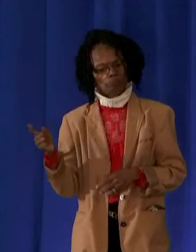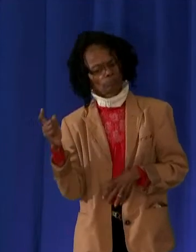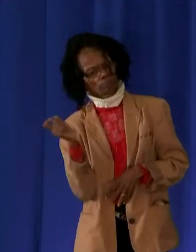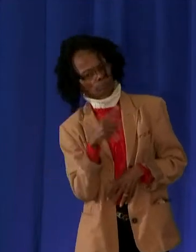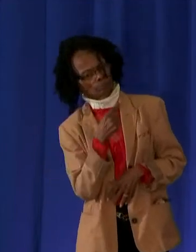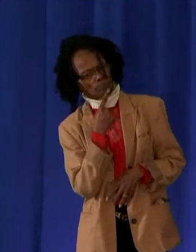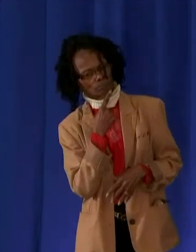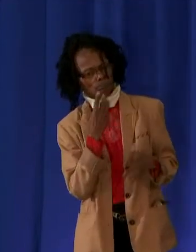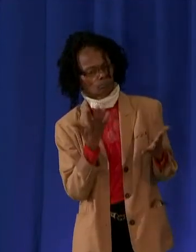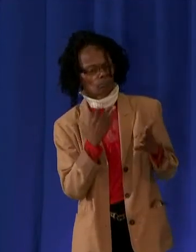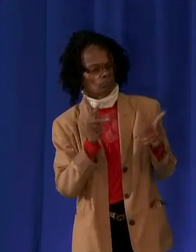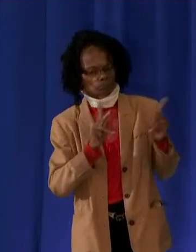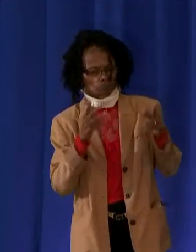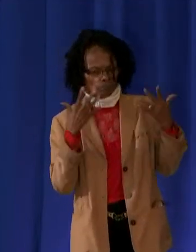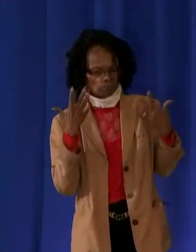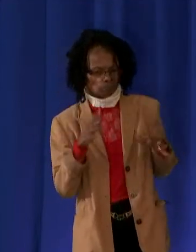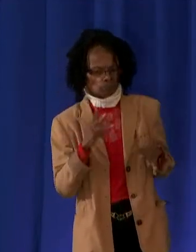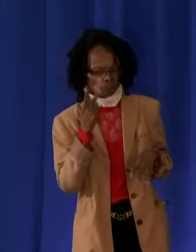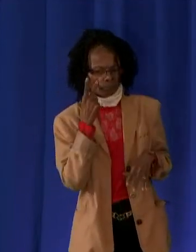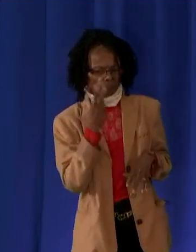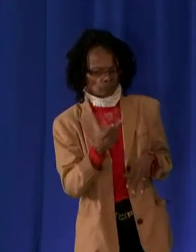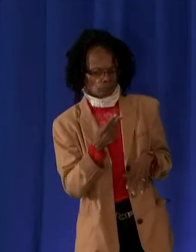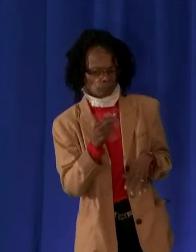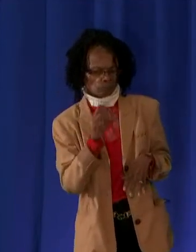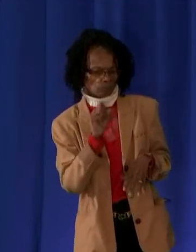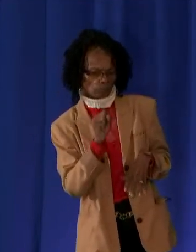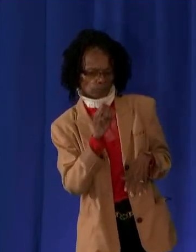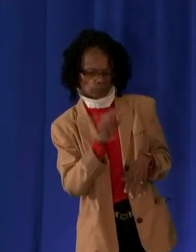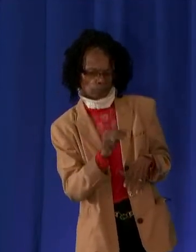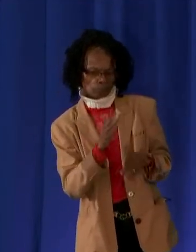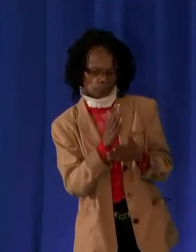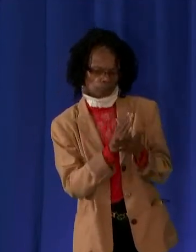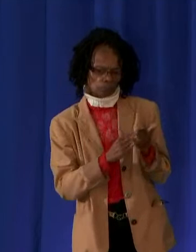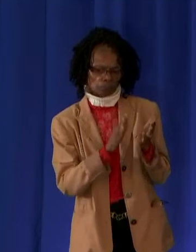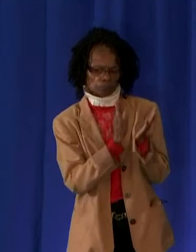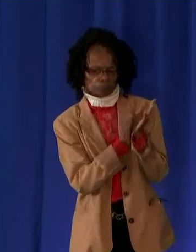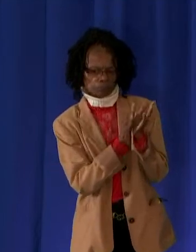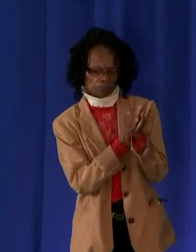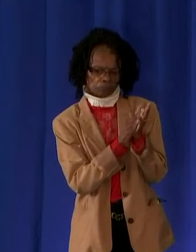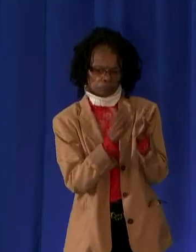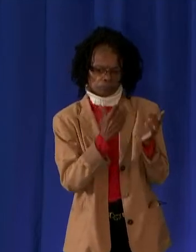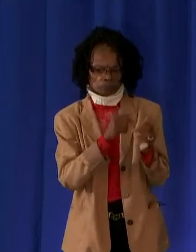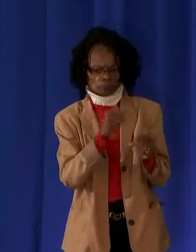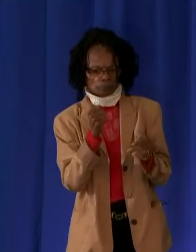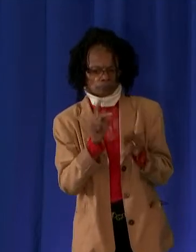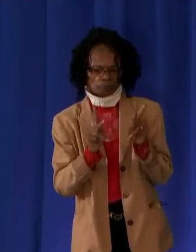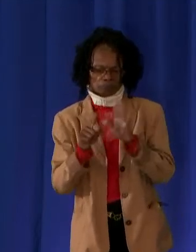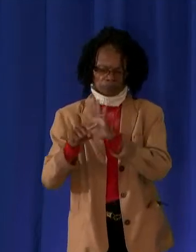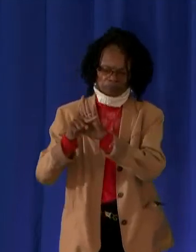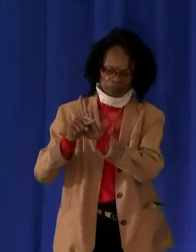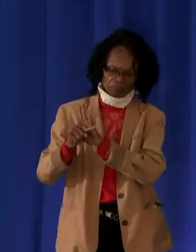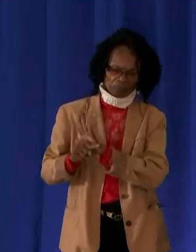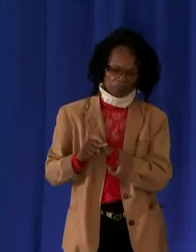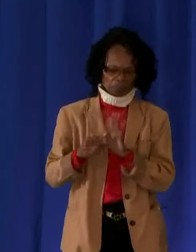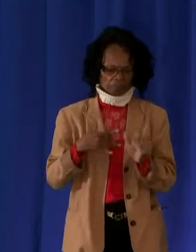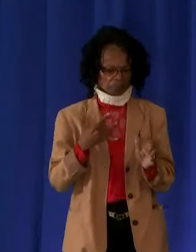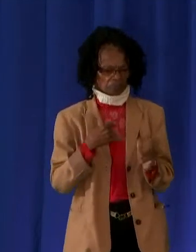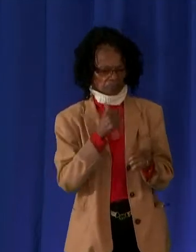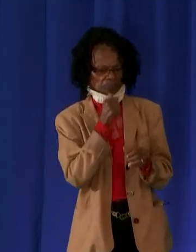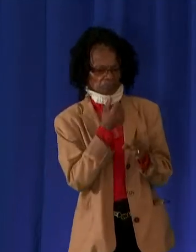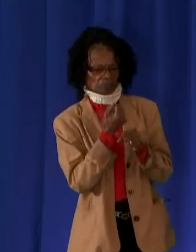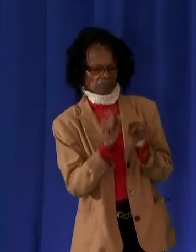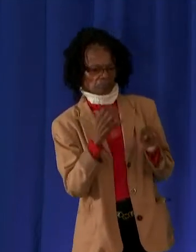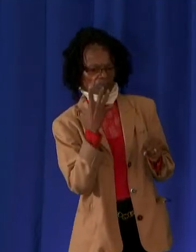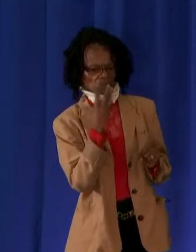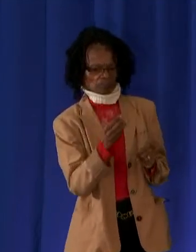and we're already seeing on social media, some people are applauding this, other people are saying, this was the only thing that made me feel safe about